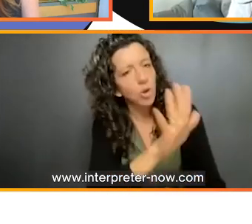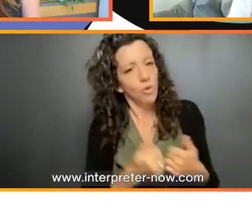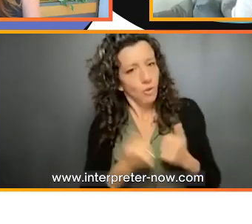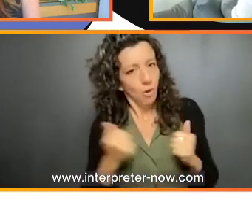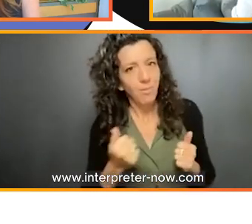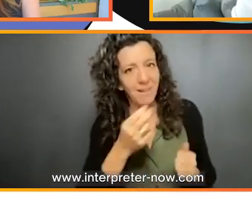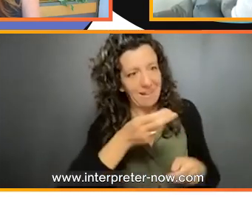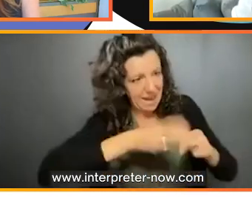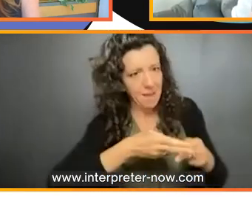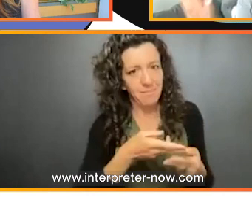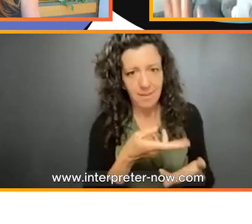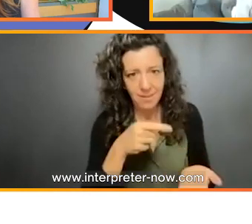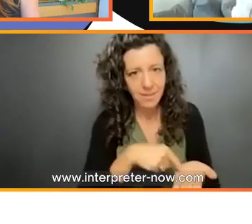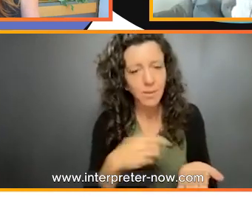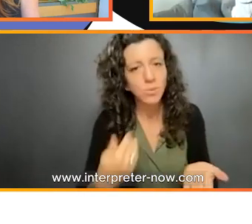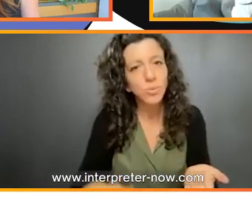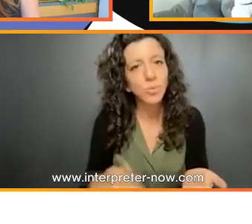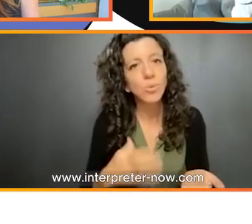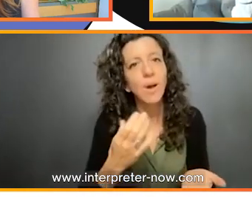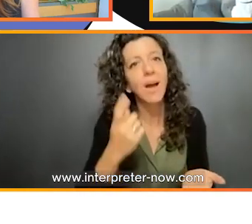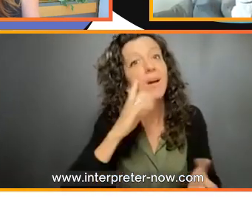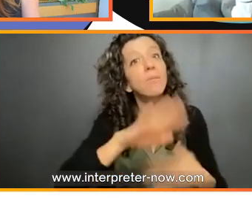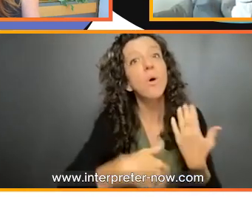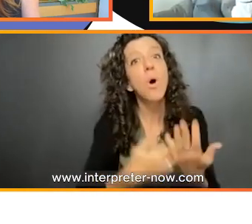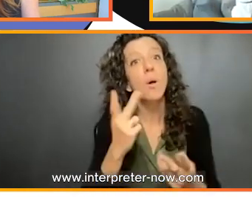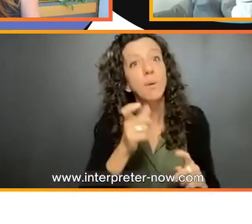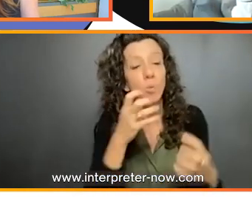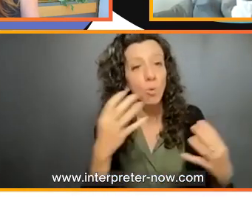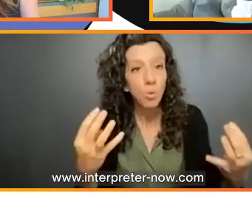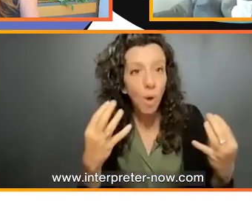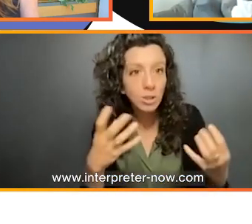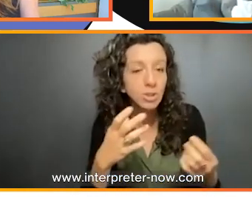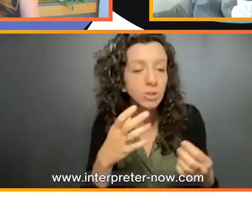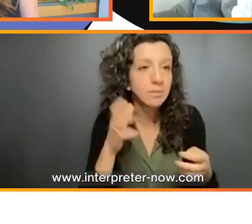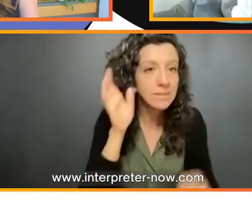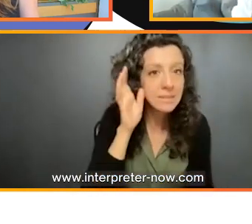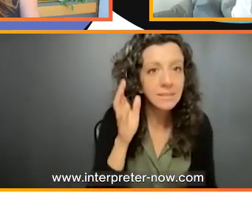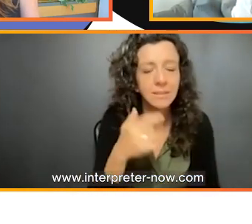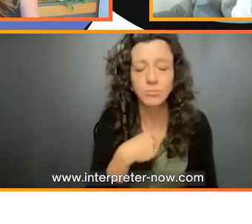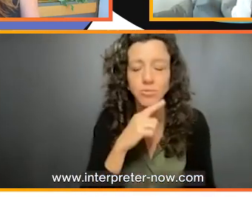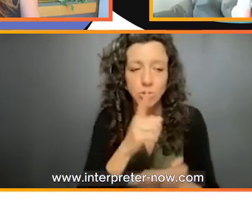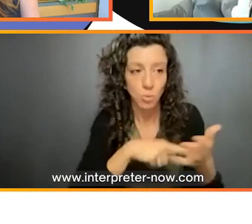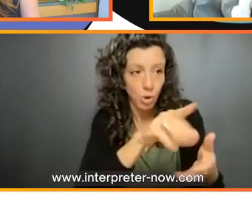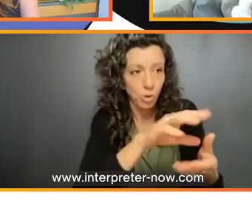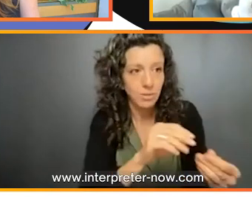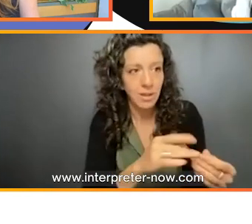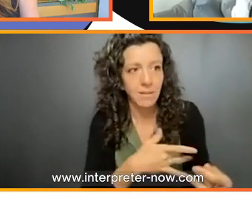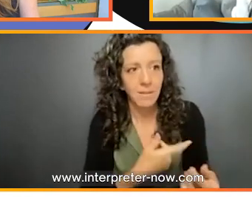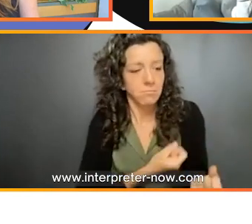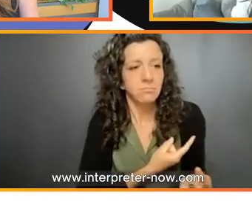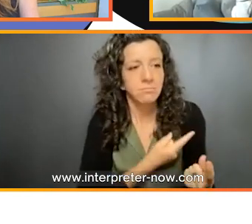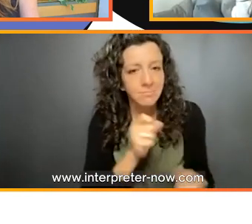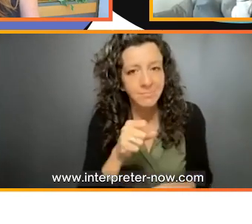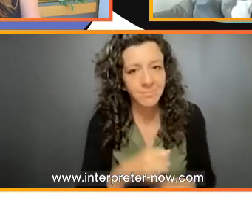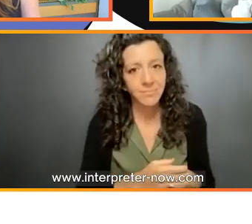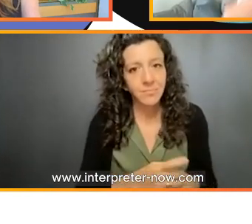in naming this. And I'm sure for all of us tuning in, like what you're saying is resonating in some way. For myself, a few things are coming up. So let's talk